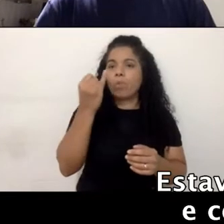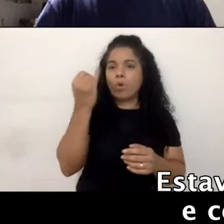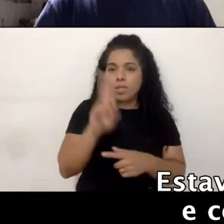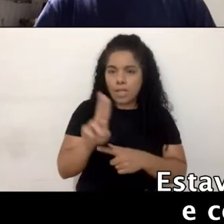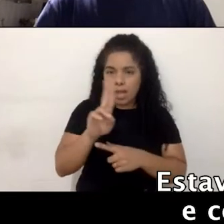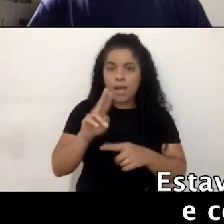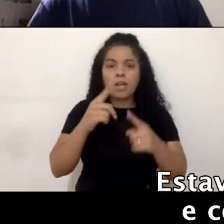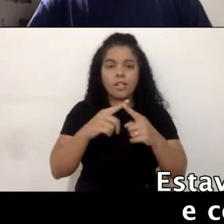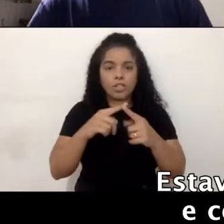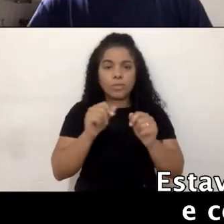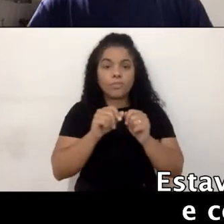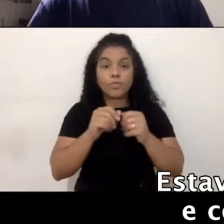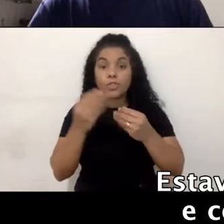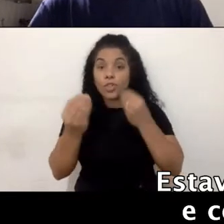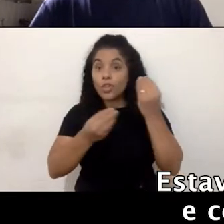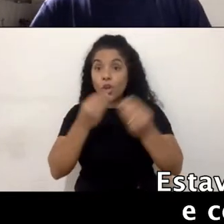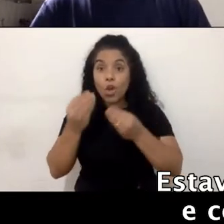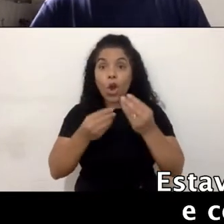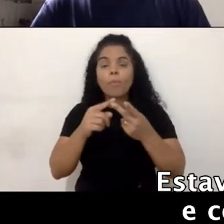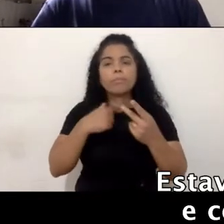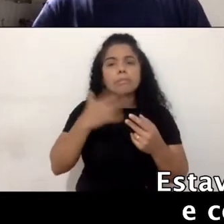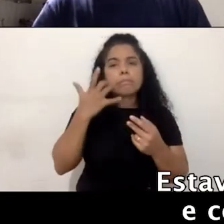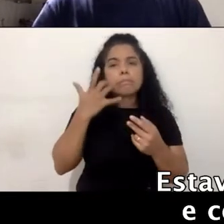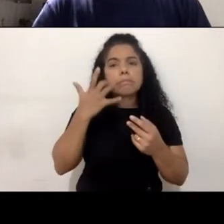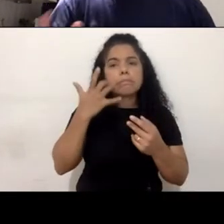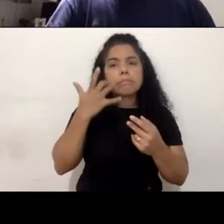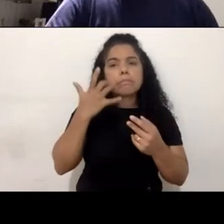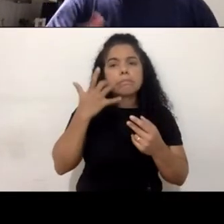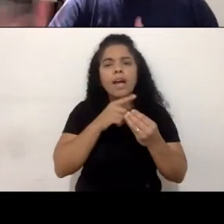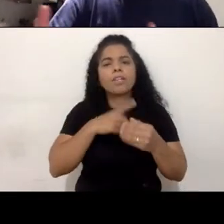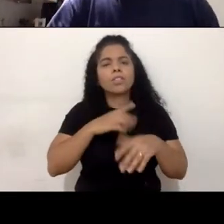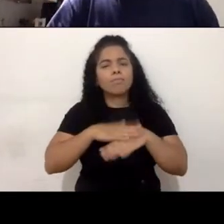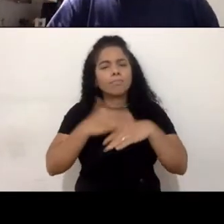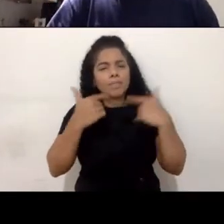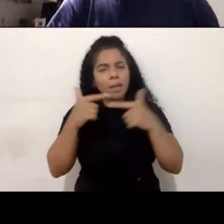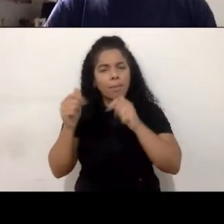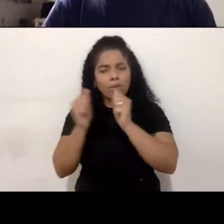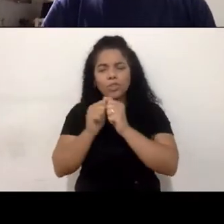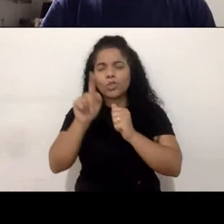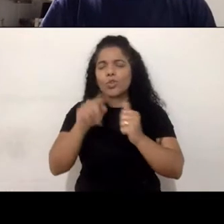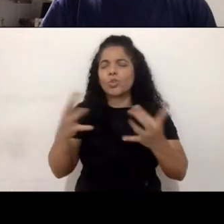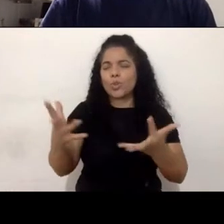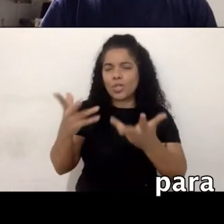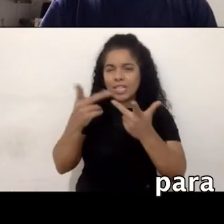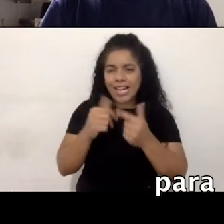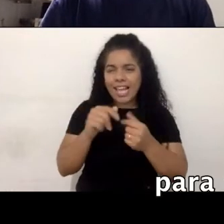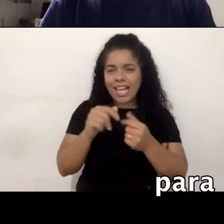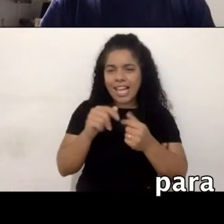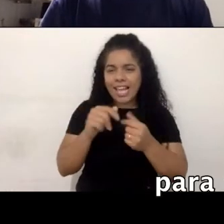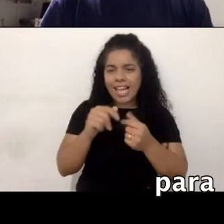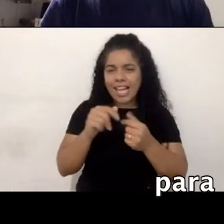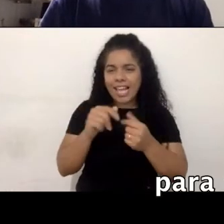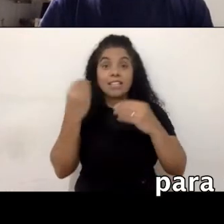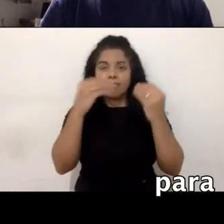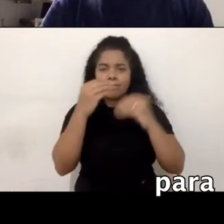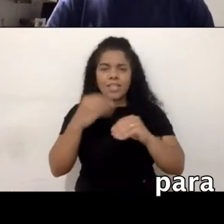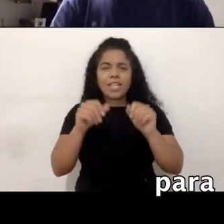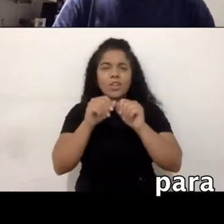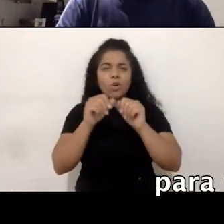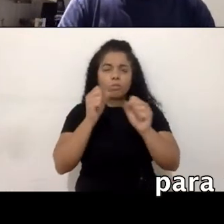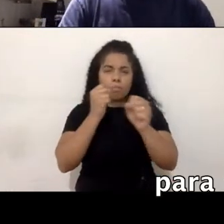one client where we built some pipelines, and as I'm going to talk about, we built pipelines for making changes to